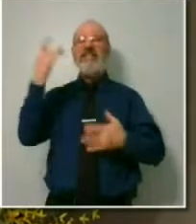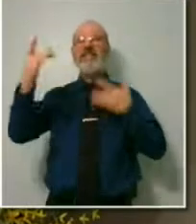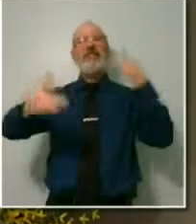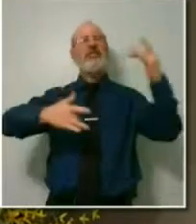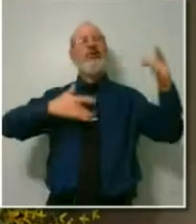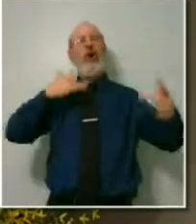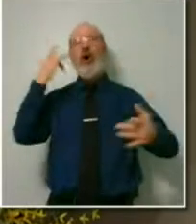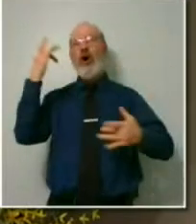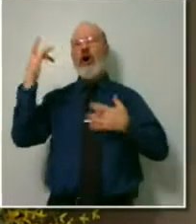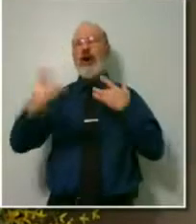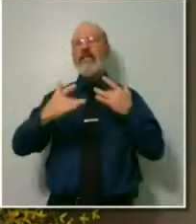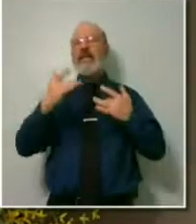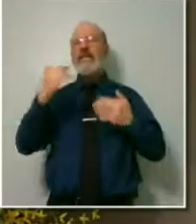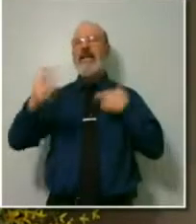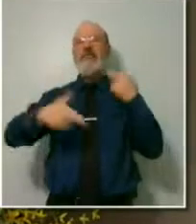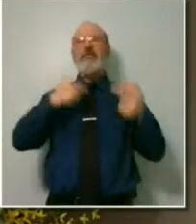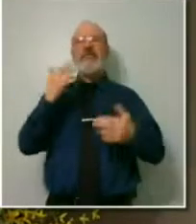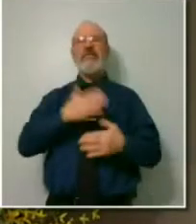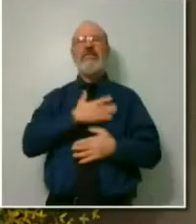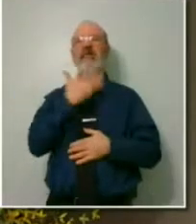and rejoicing of my heart."